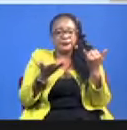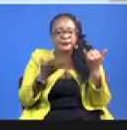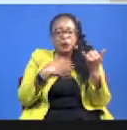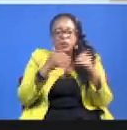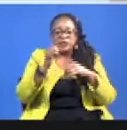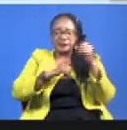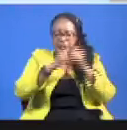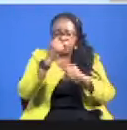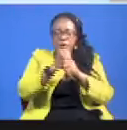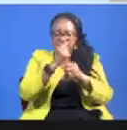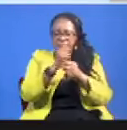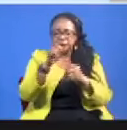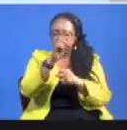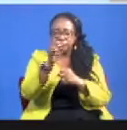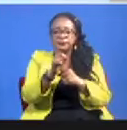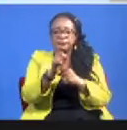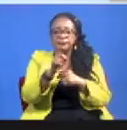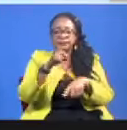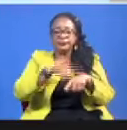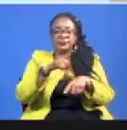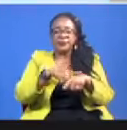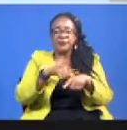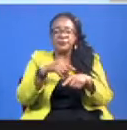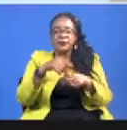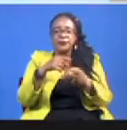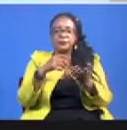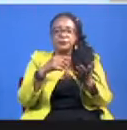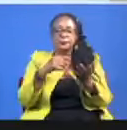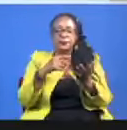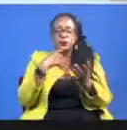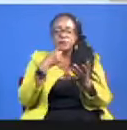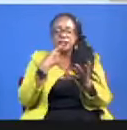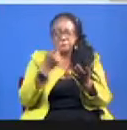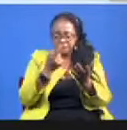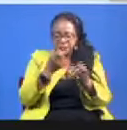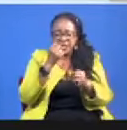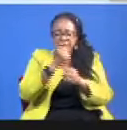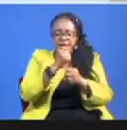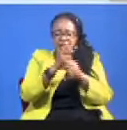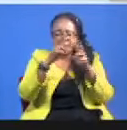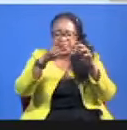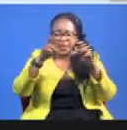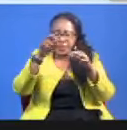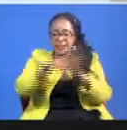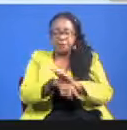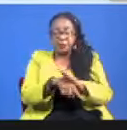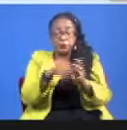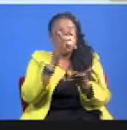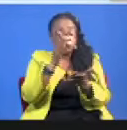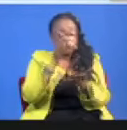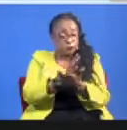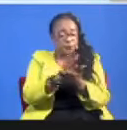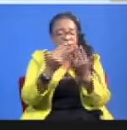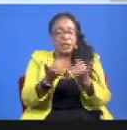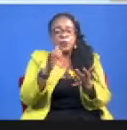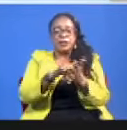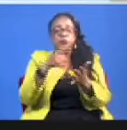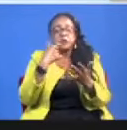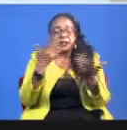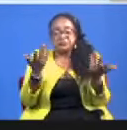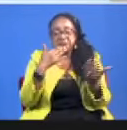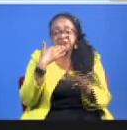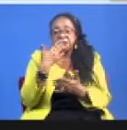Our structure's working. When we are told due diligence was done, was it really done? Now that we are here, we